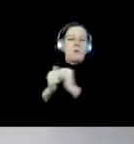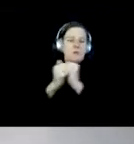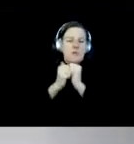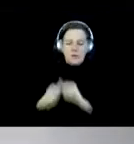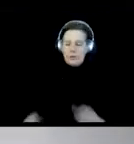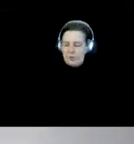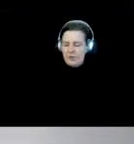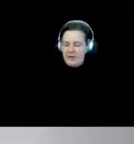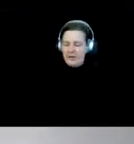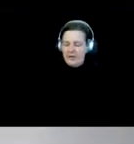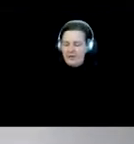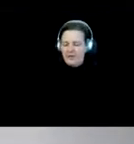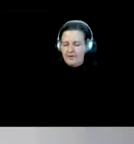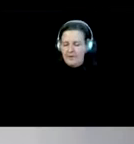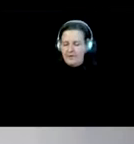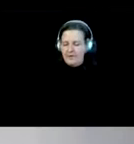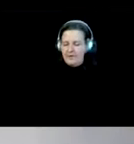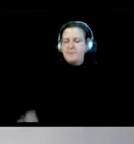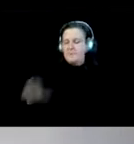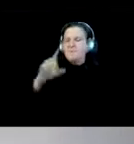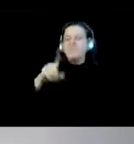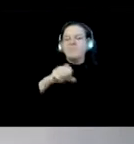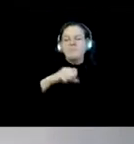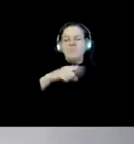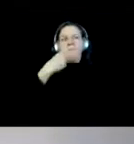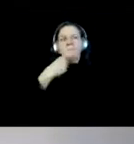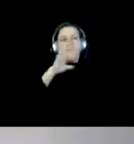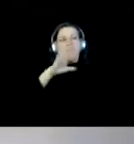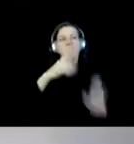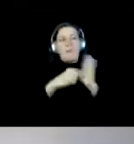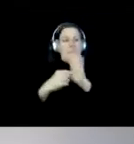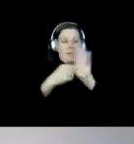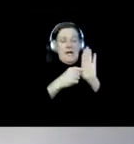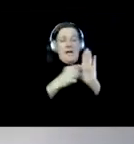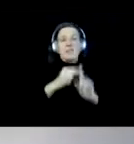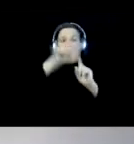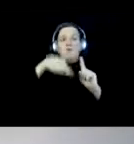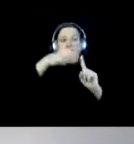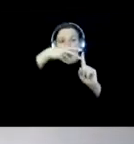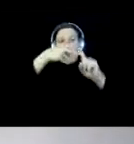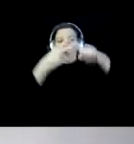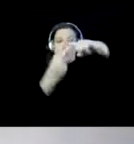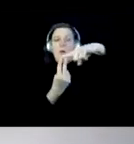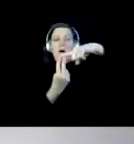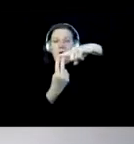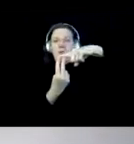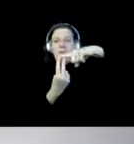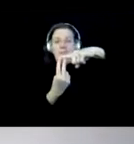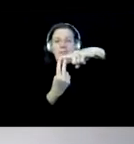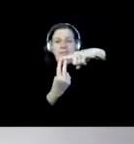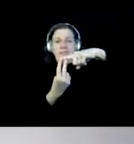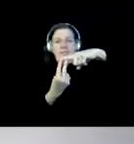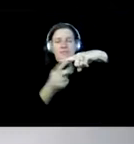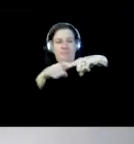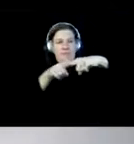say your presence, and especially the moments where you're suspended, introduces this very strange